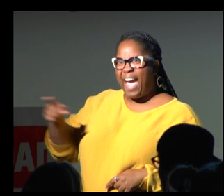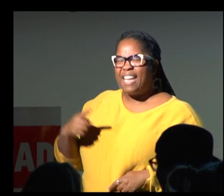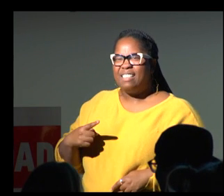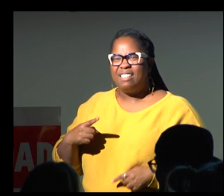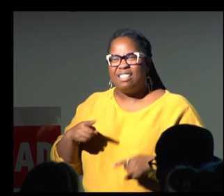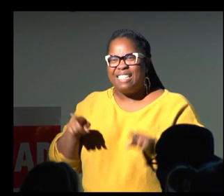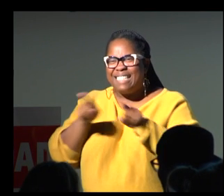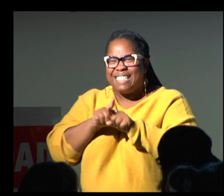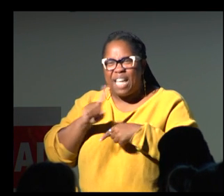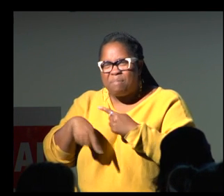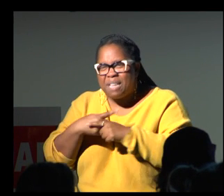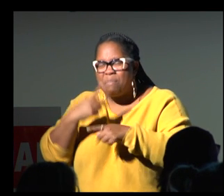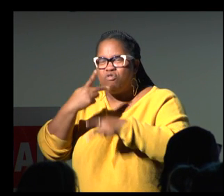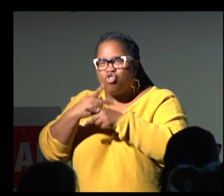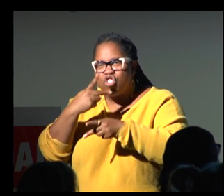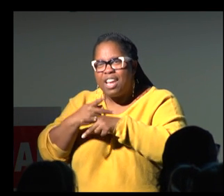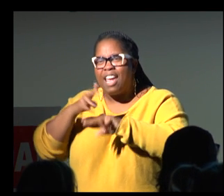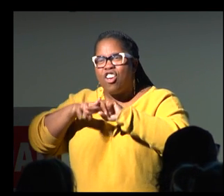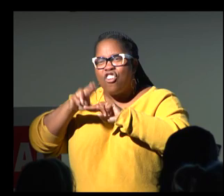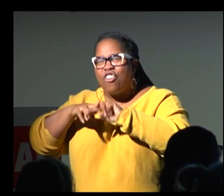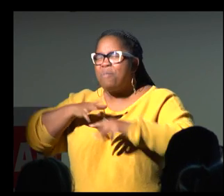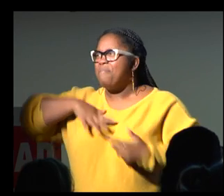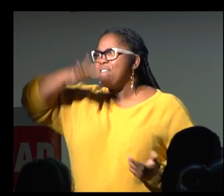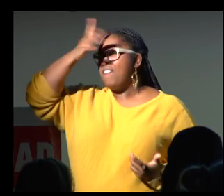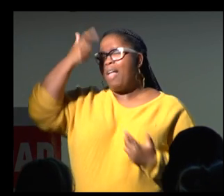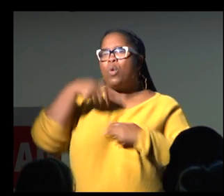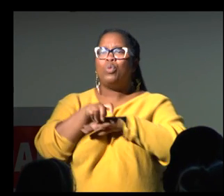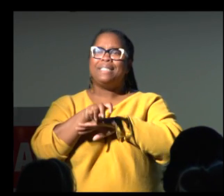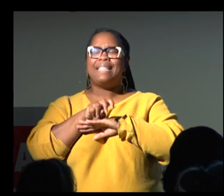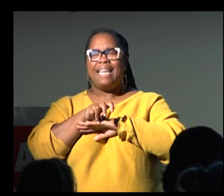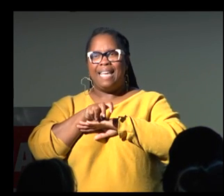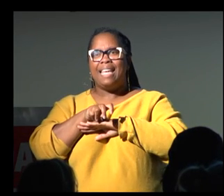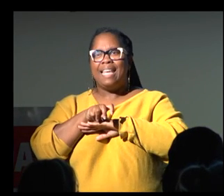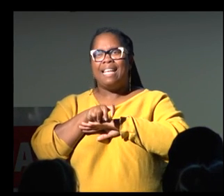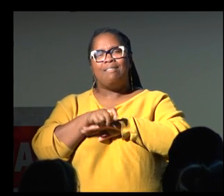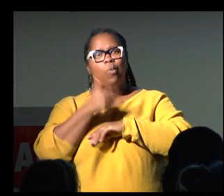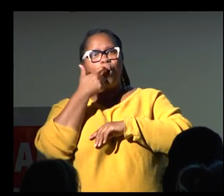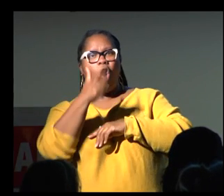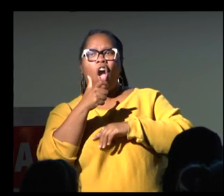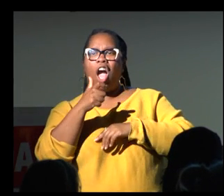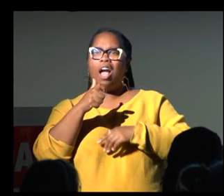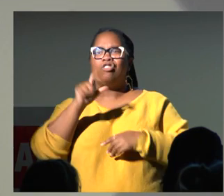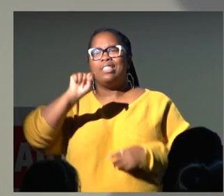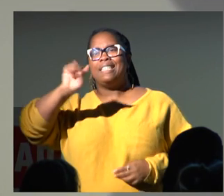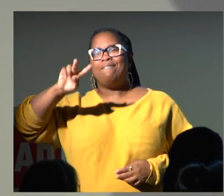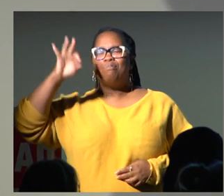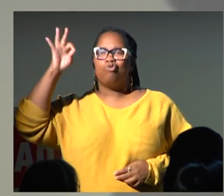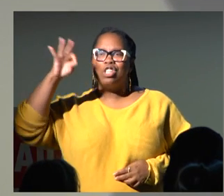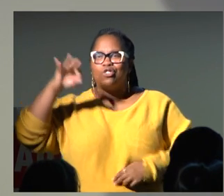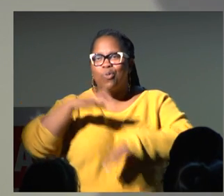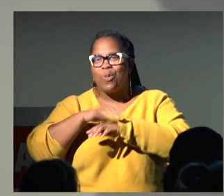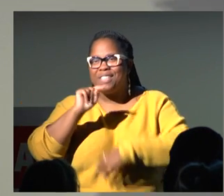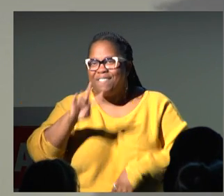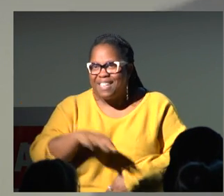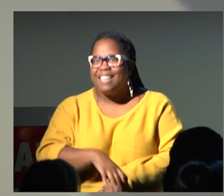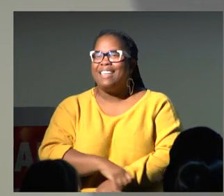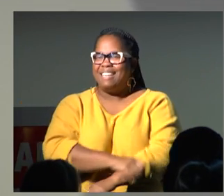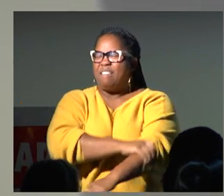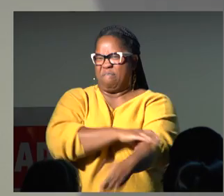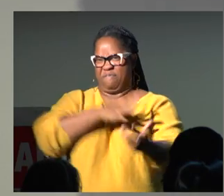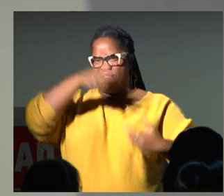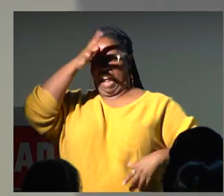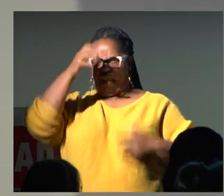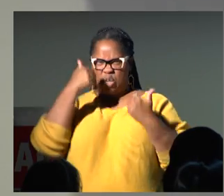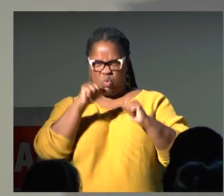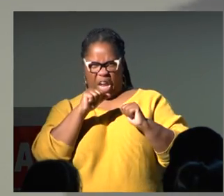same kind of chair that my father would sit in when he watched televangelists on TV, you know? Because he would try to teach